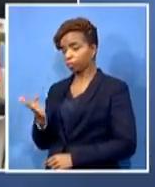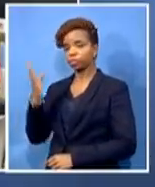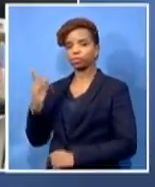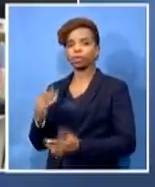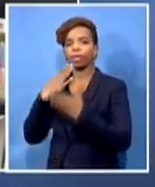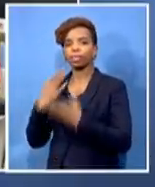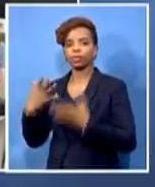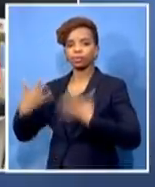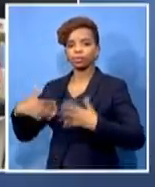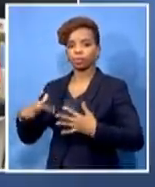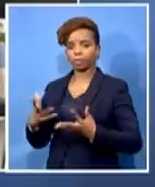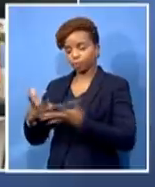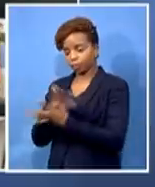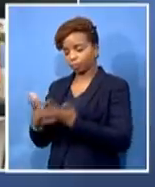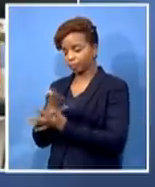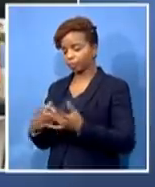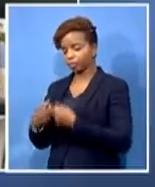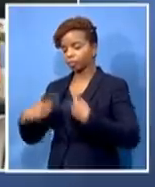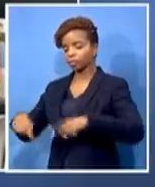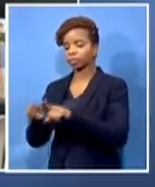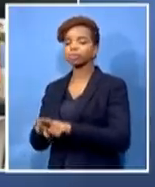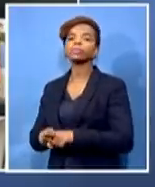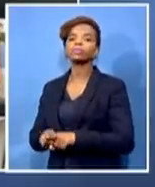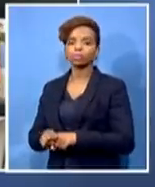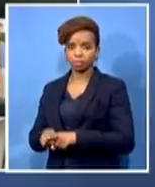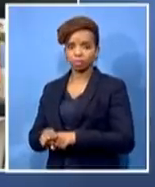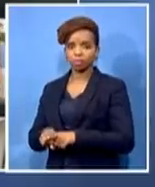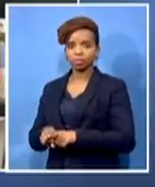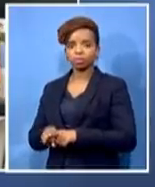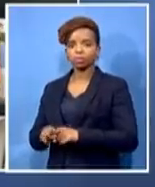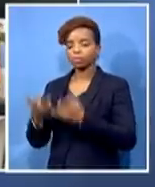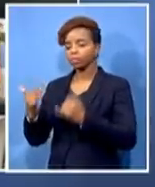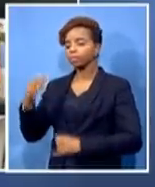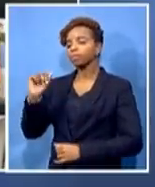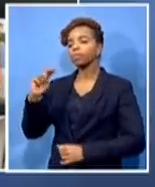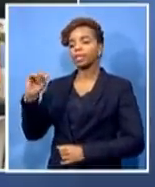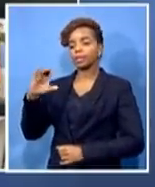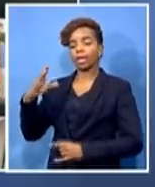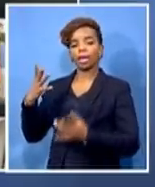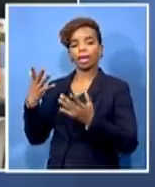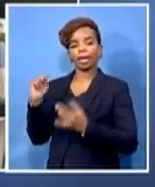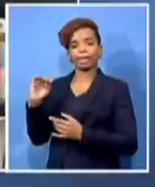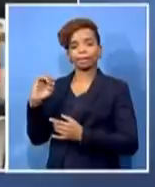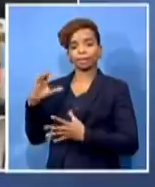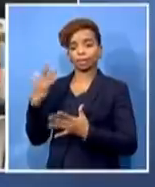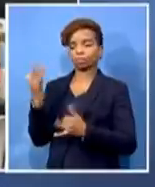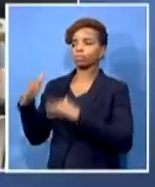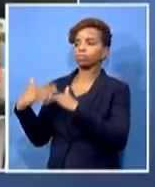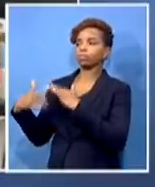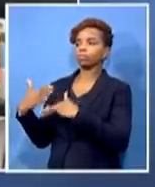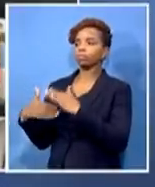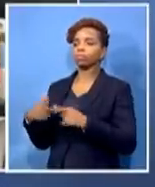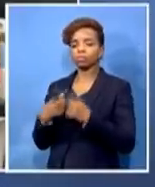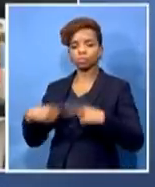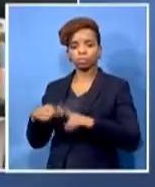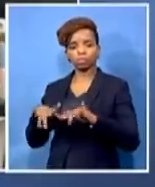The ANC NEC that's currently underway, we usually await with bated breath what the outcomes will be.